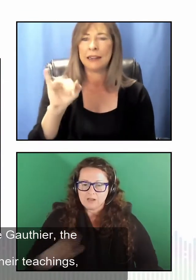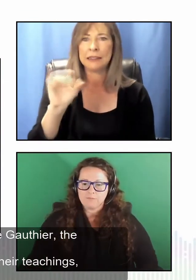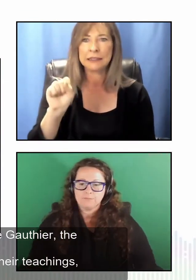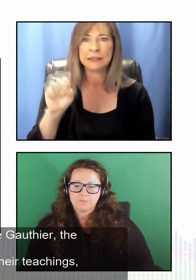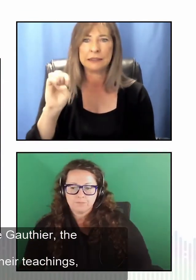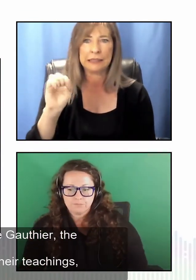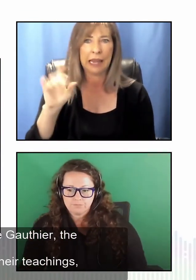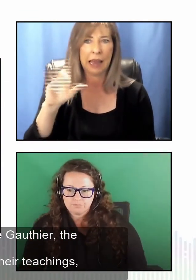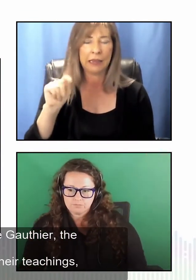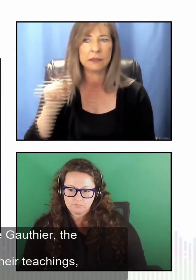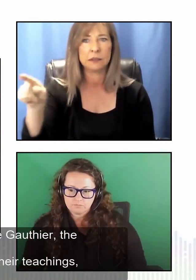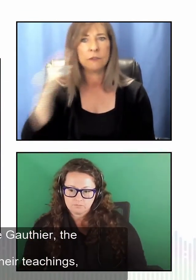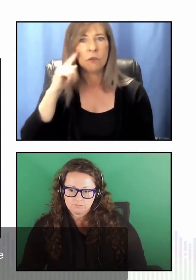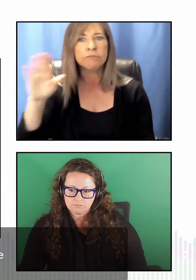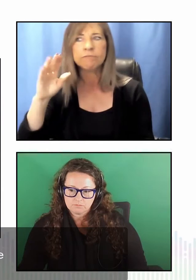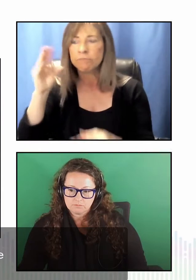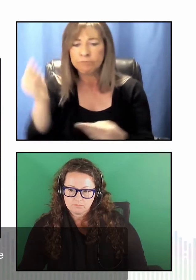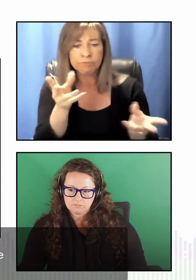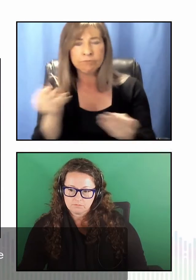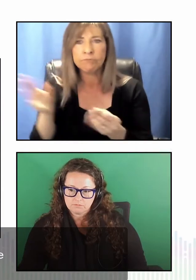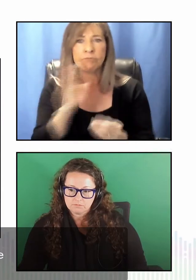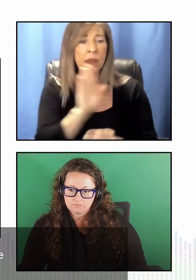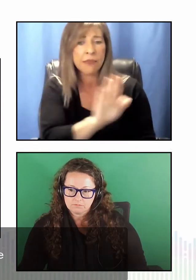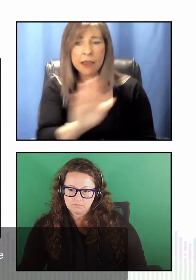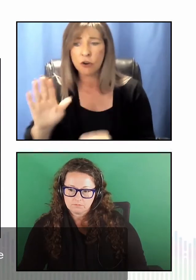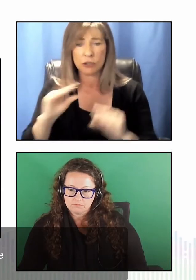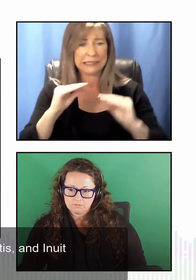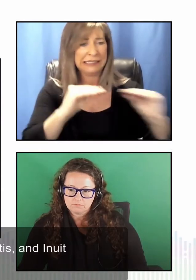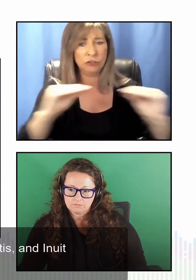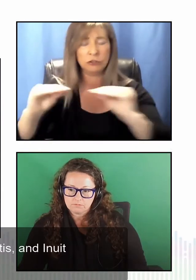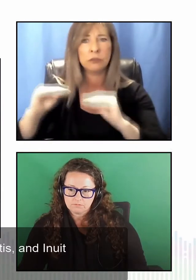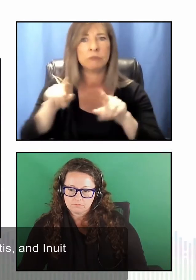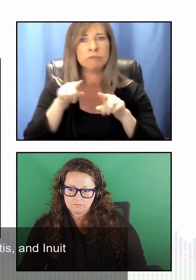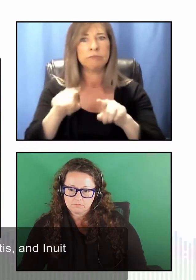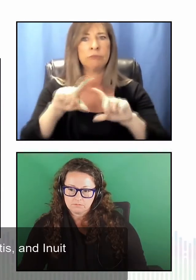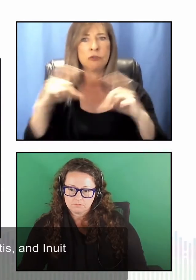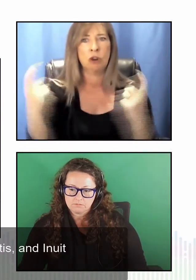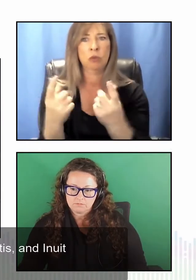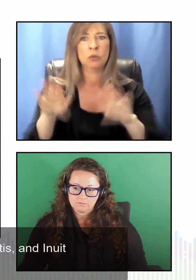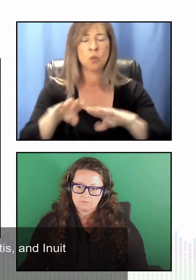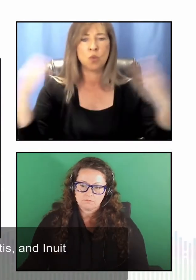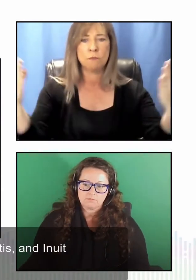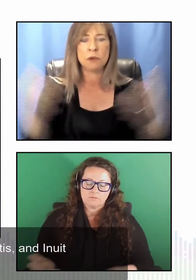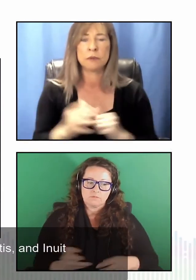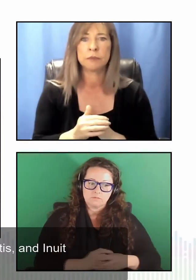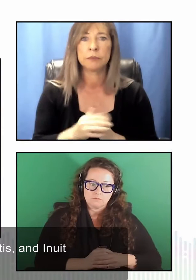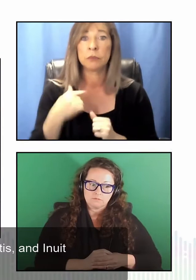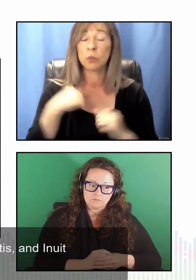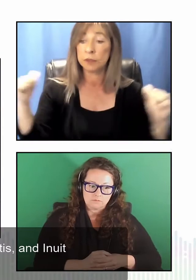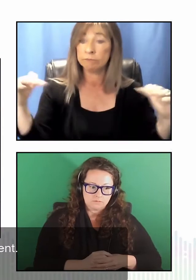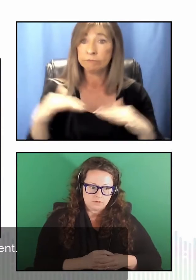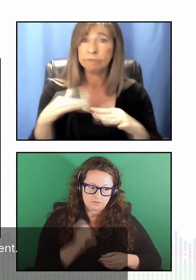Congress. As we gather here virtually, we extend our respect to all First Nations, Métis, and Inuit peoples for